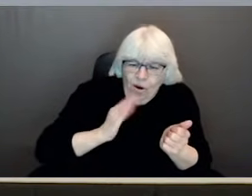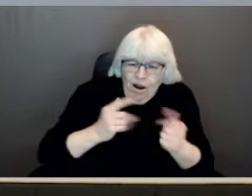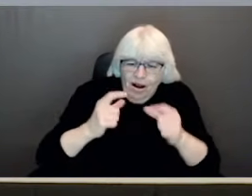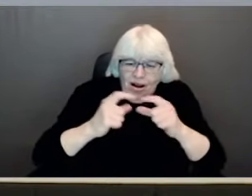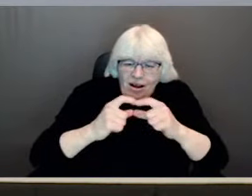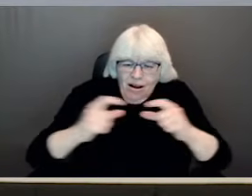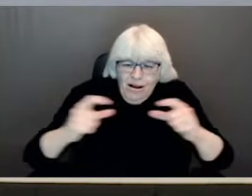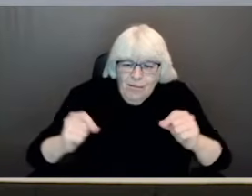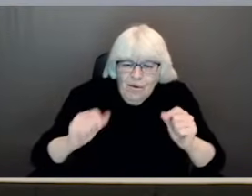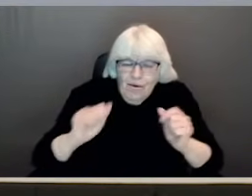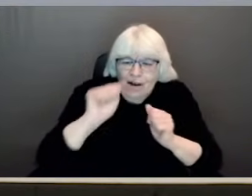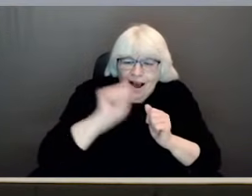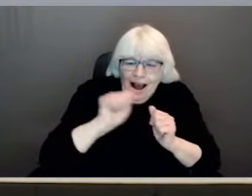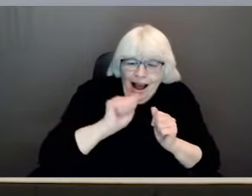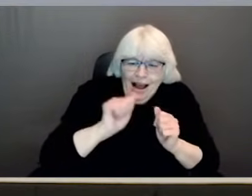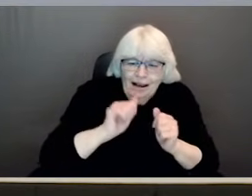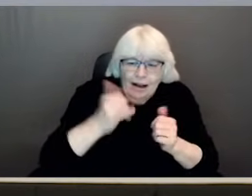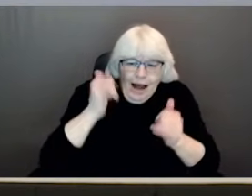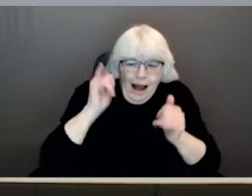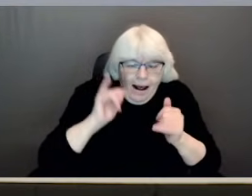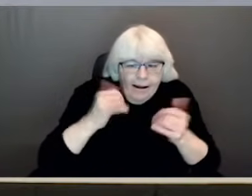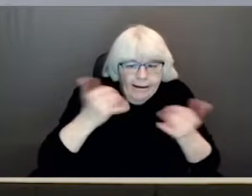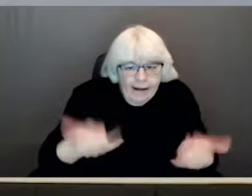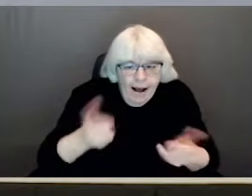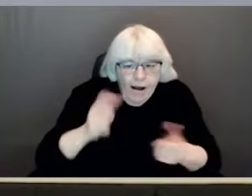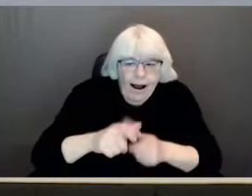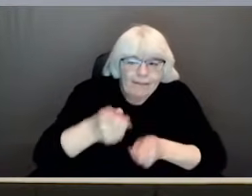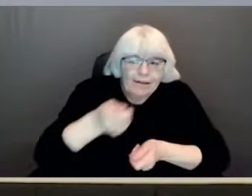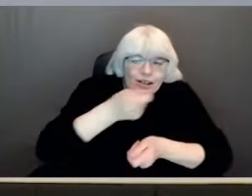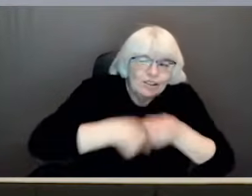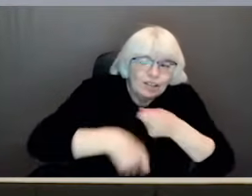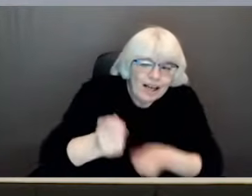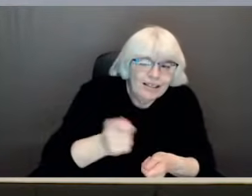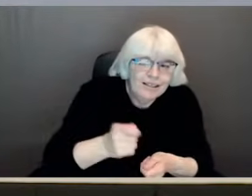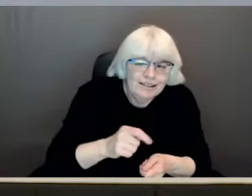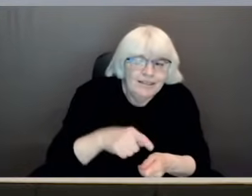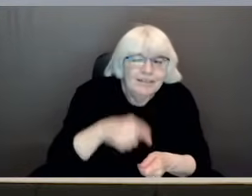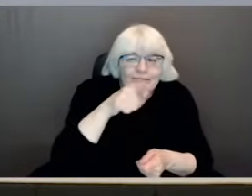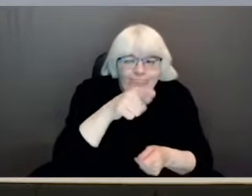We have the QR code, your vaccine